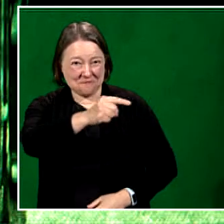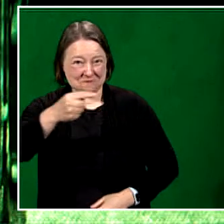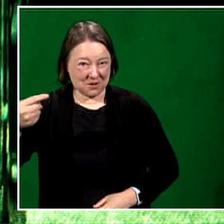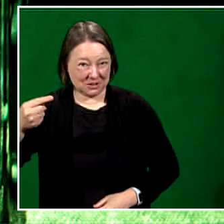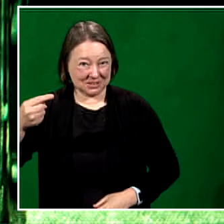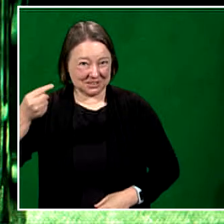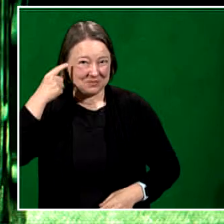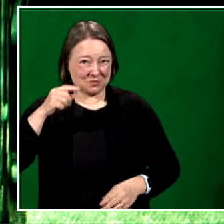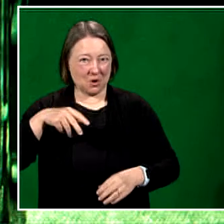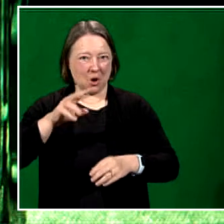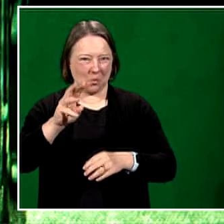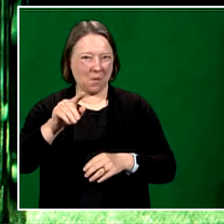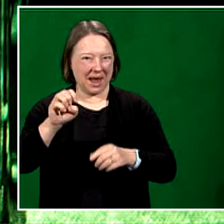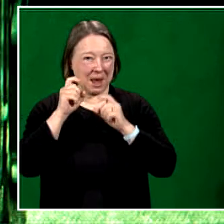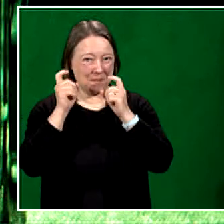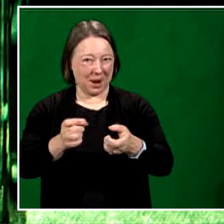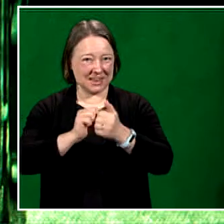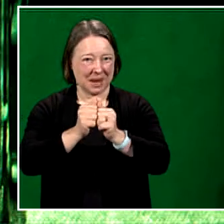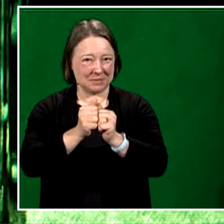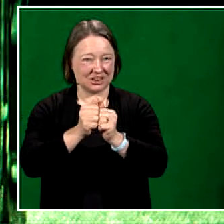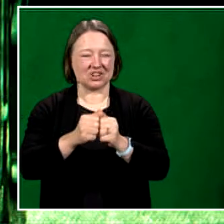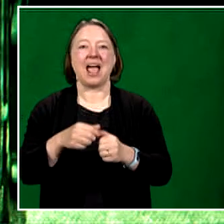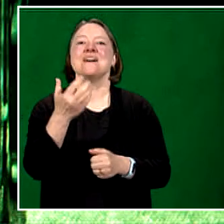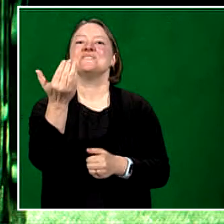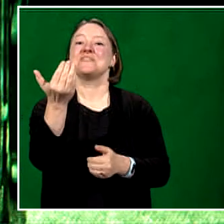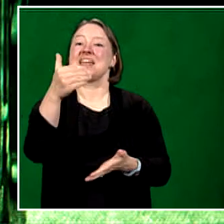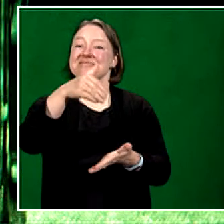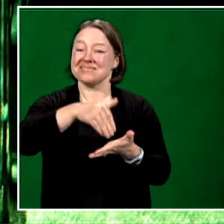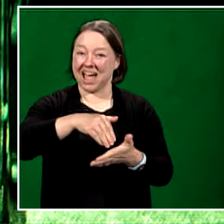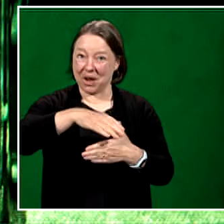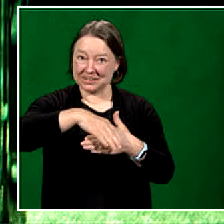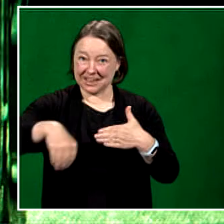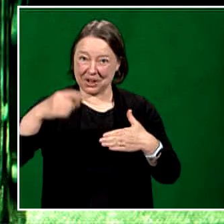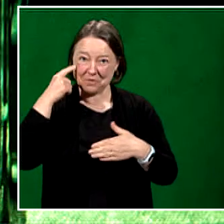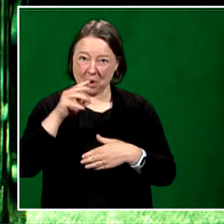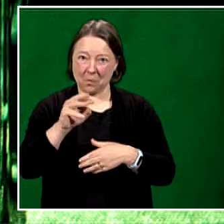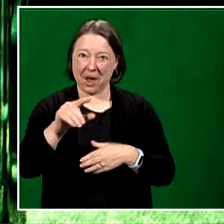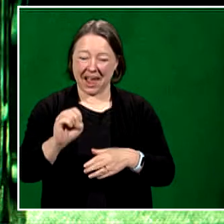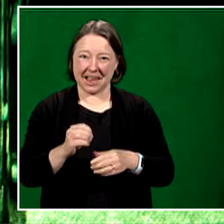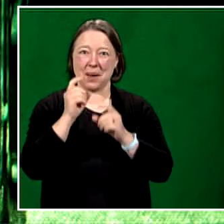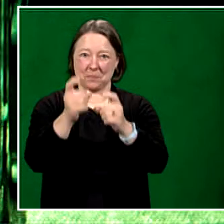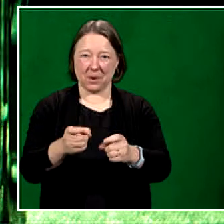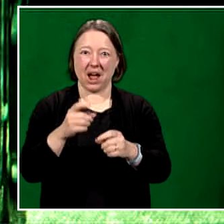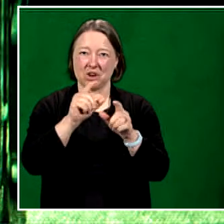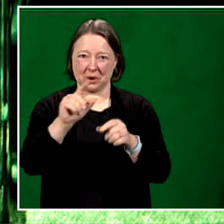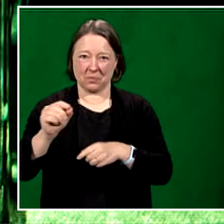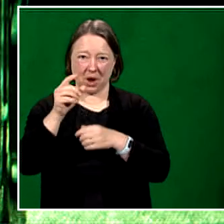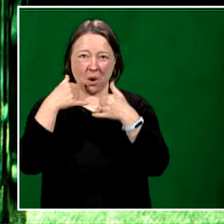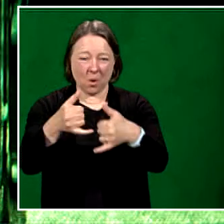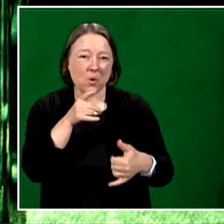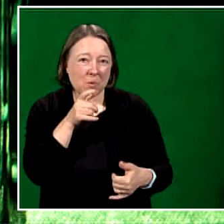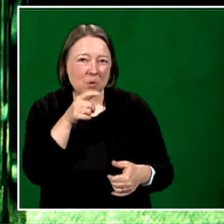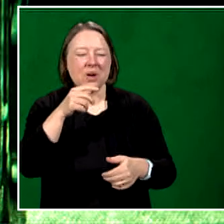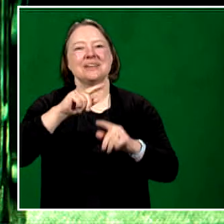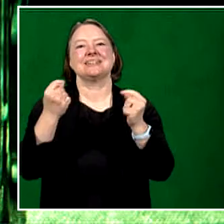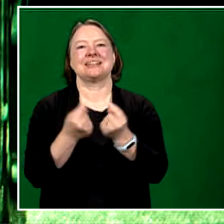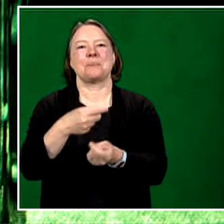Prize 2020 competition and $15,000 for Wege Prize 2020 award is Team